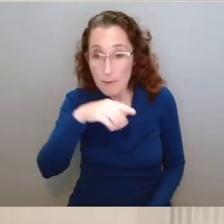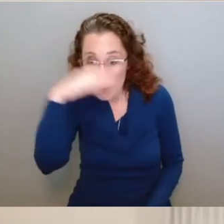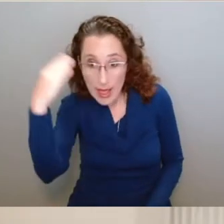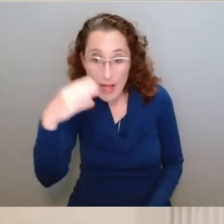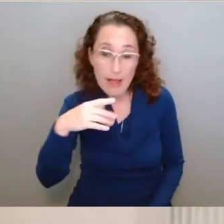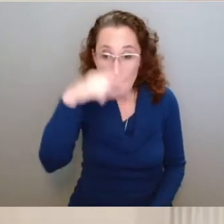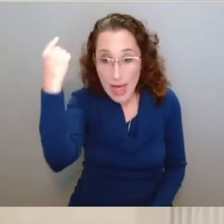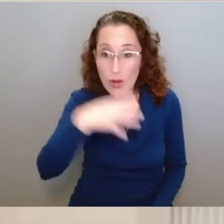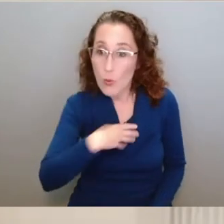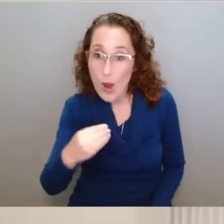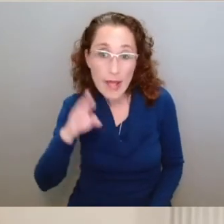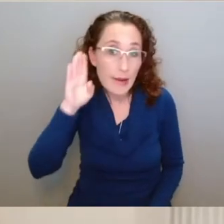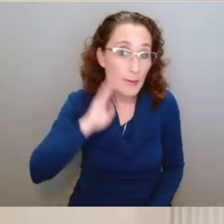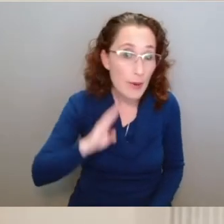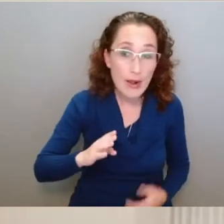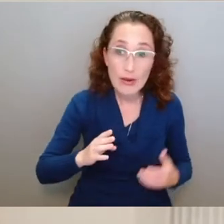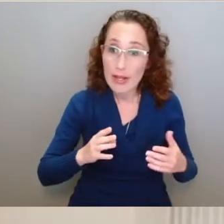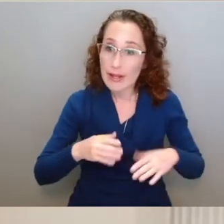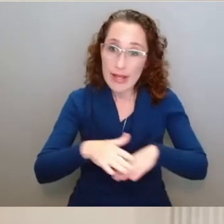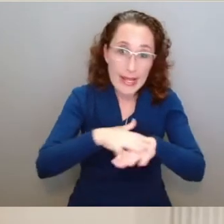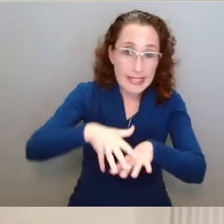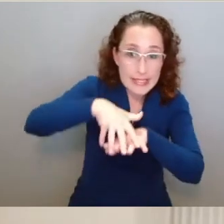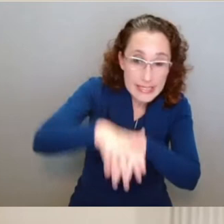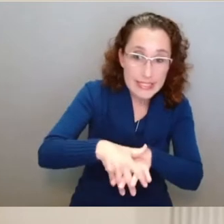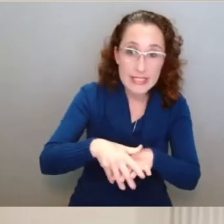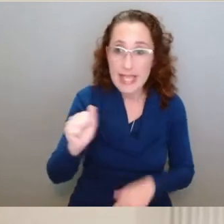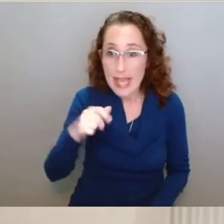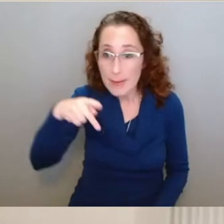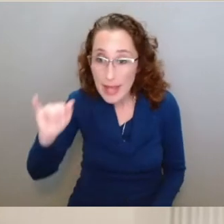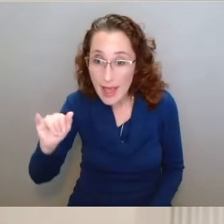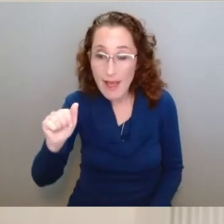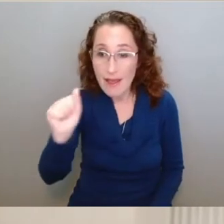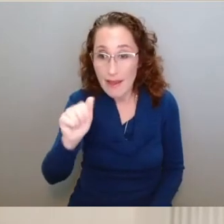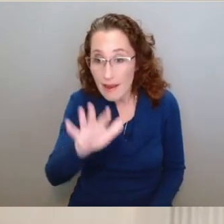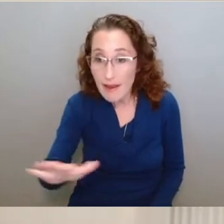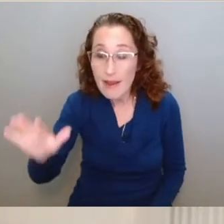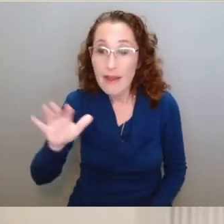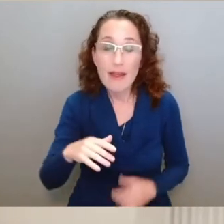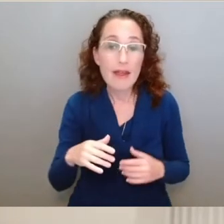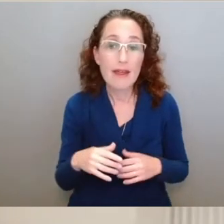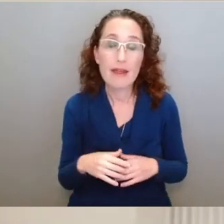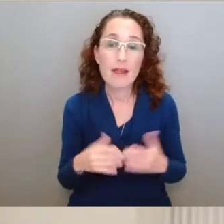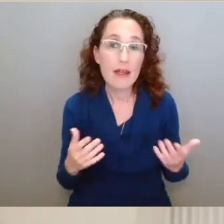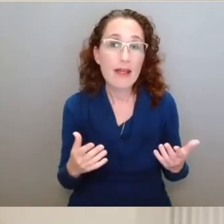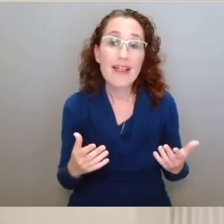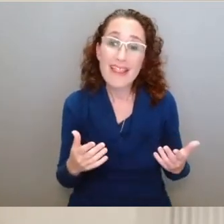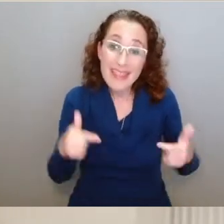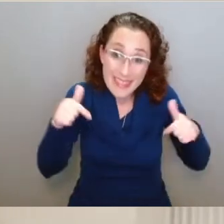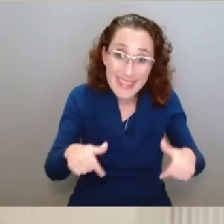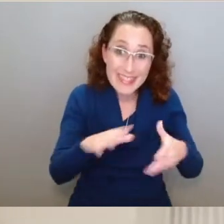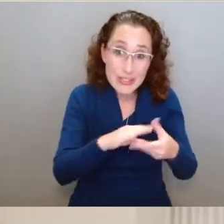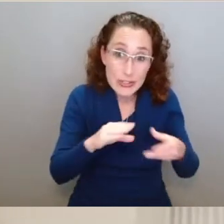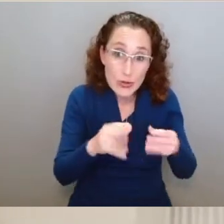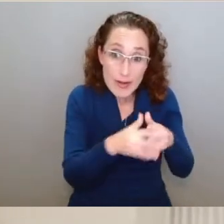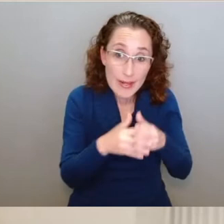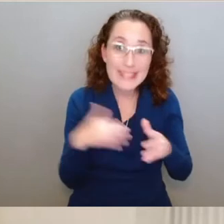API, where there's a sense that this is our story and we all have a stake in overcoming it. And that's why I wrote The Sum